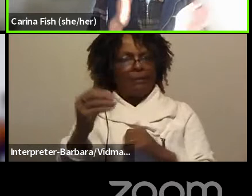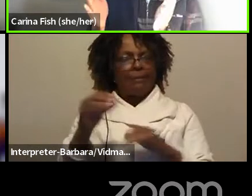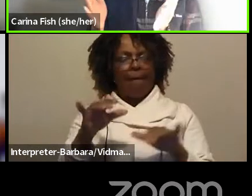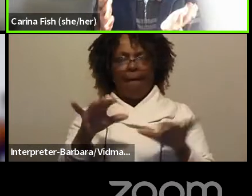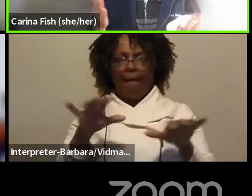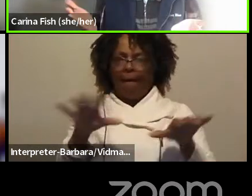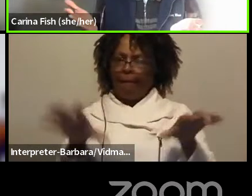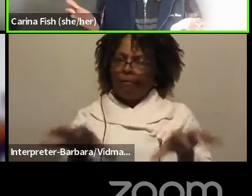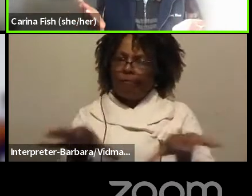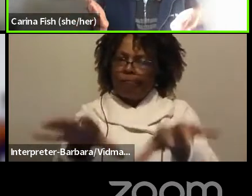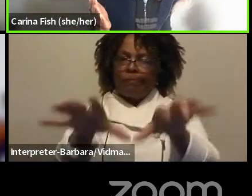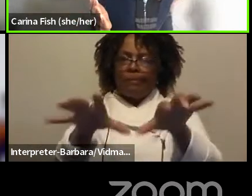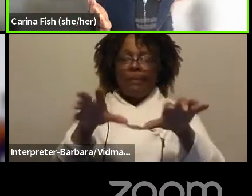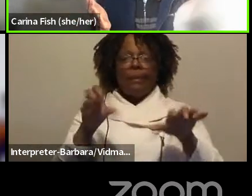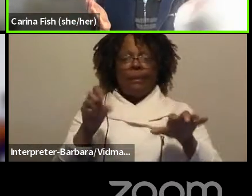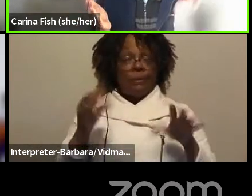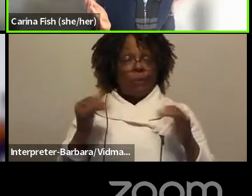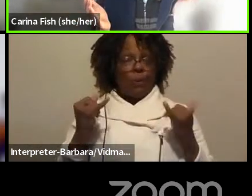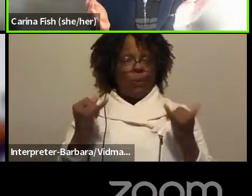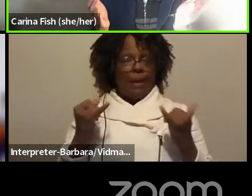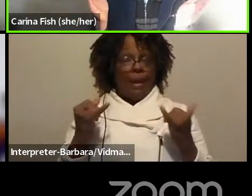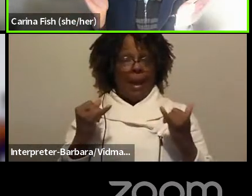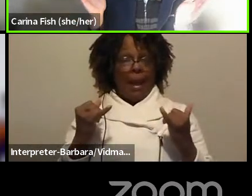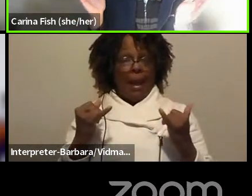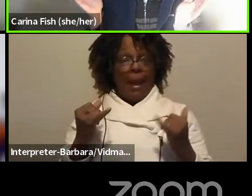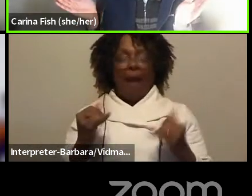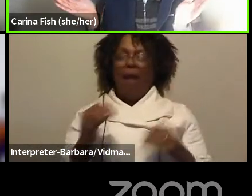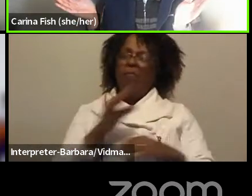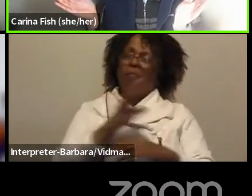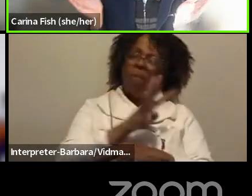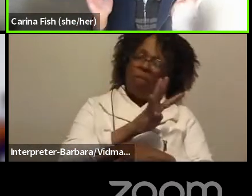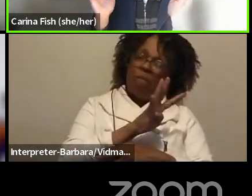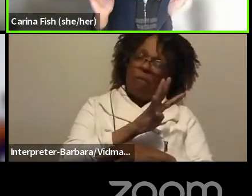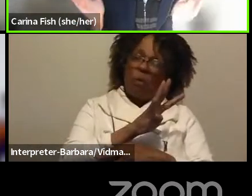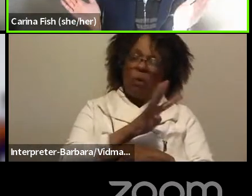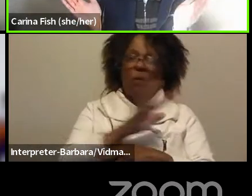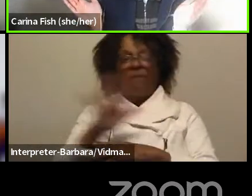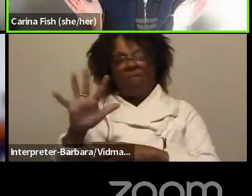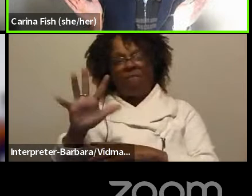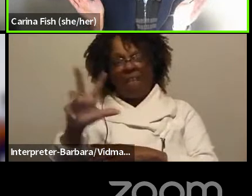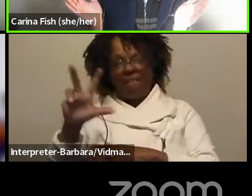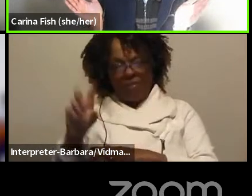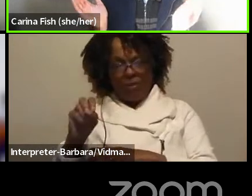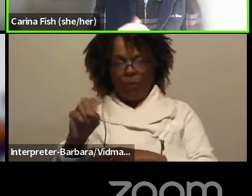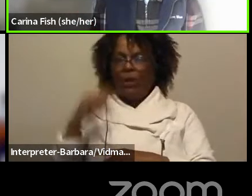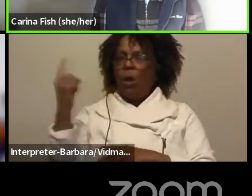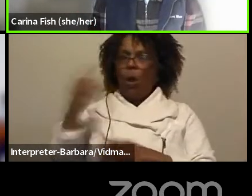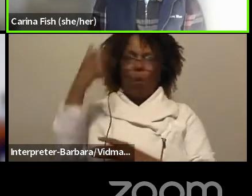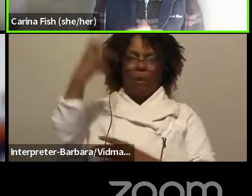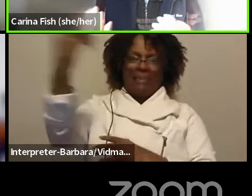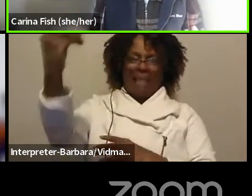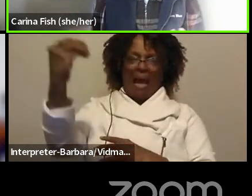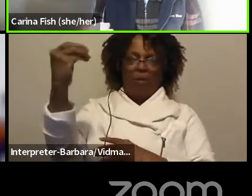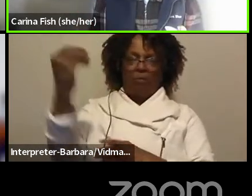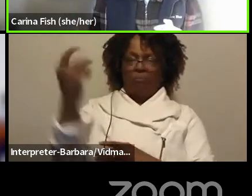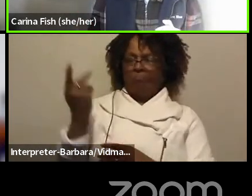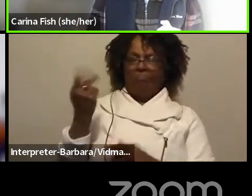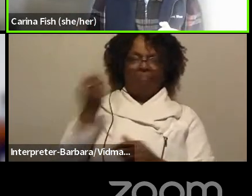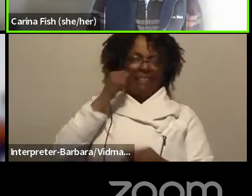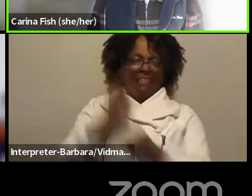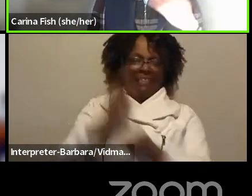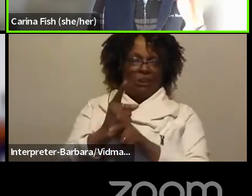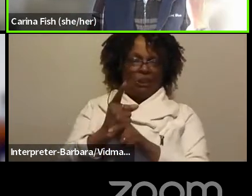that will shift. So right now it's the hour between 4 p.m. and 5:30. I'm always out with her because that's when the sun's still